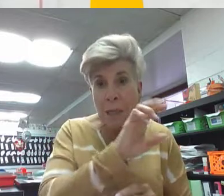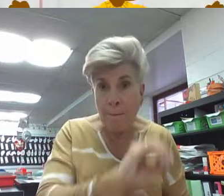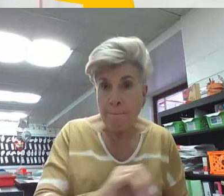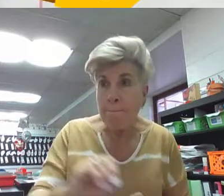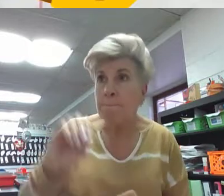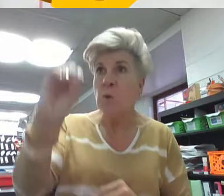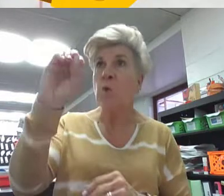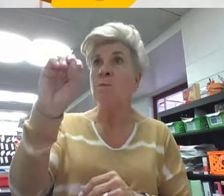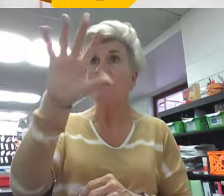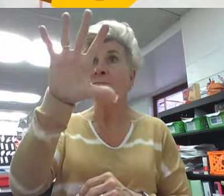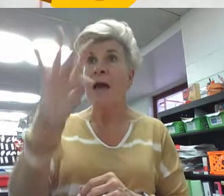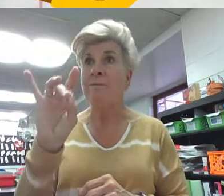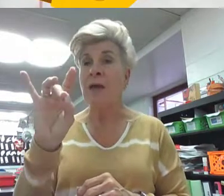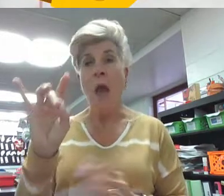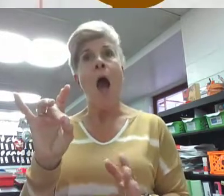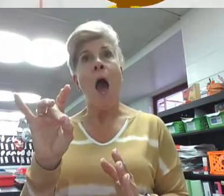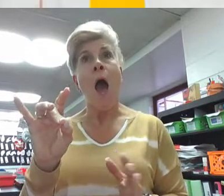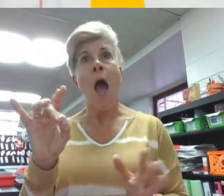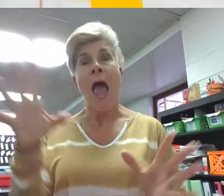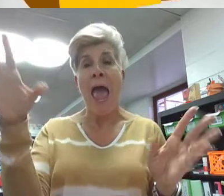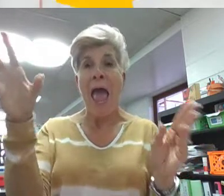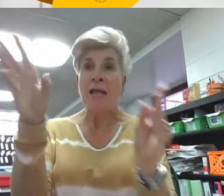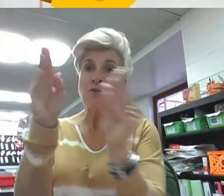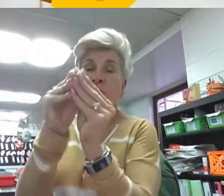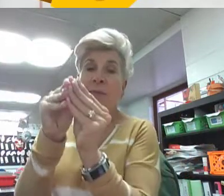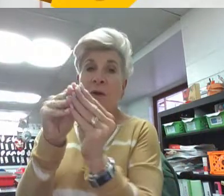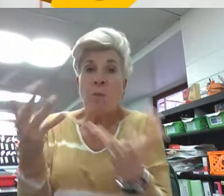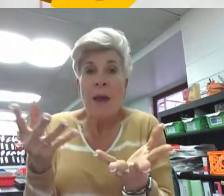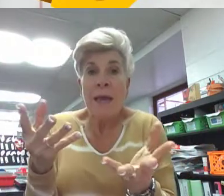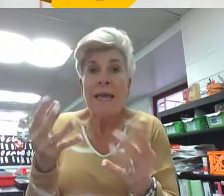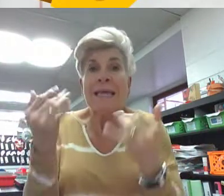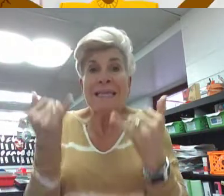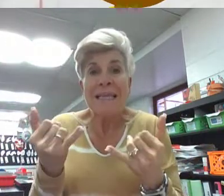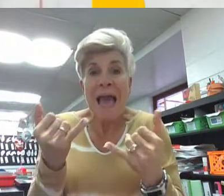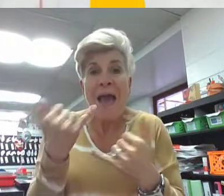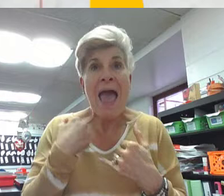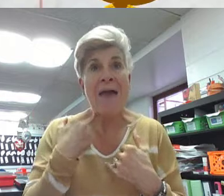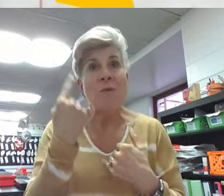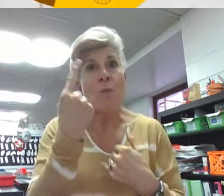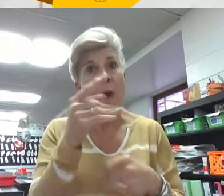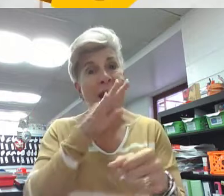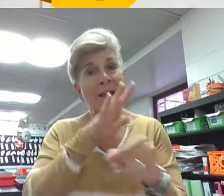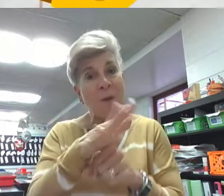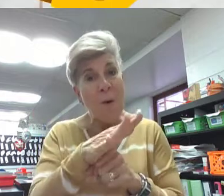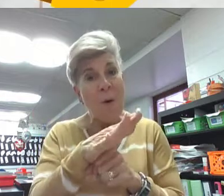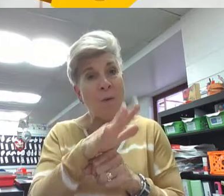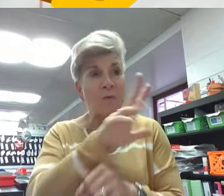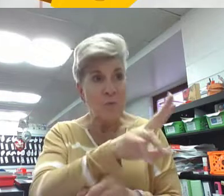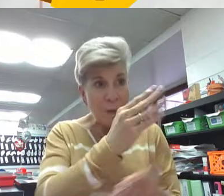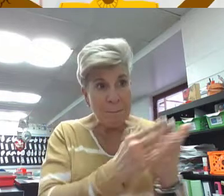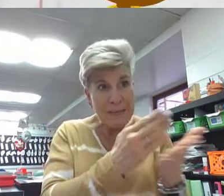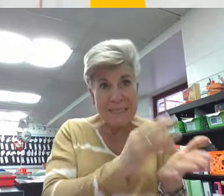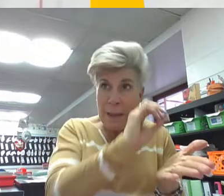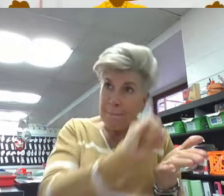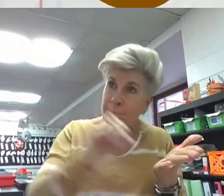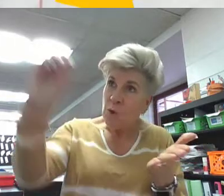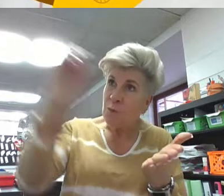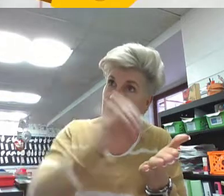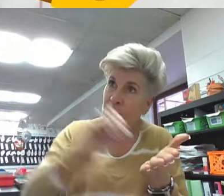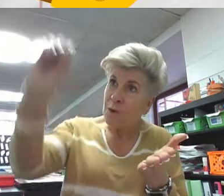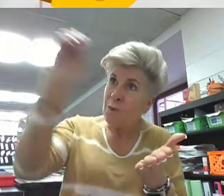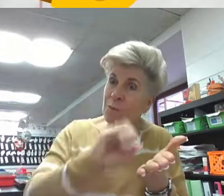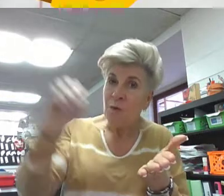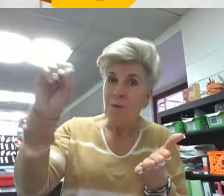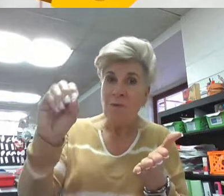He took another look at his drawing. Sure enough, he could take 3 pieces from one pizza and add them to